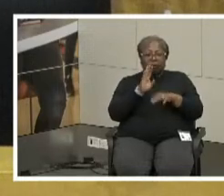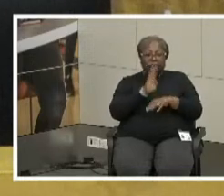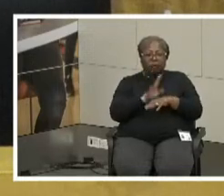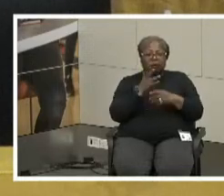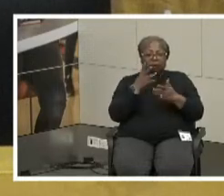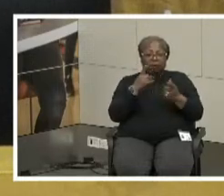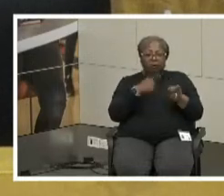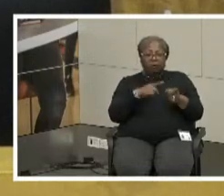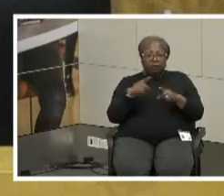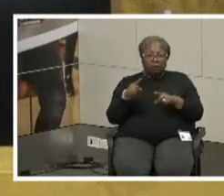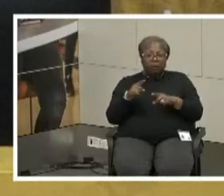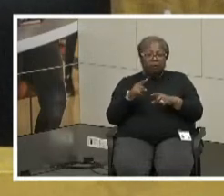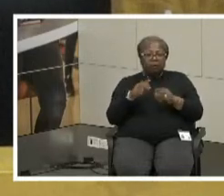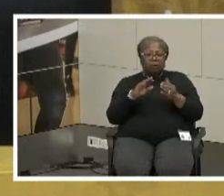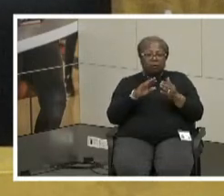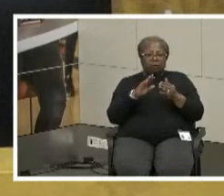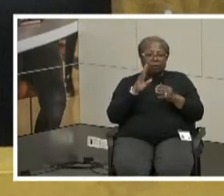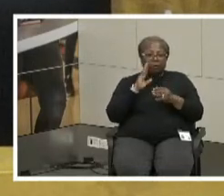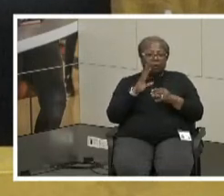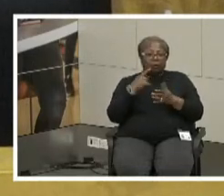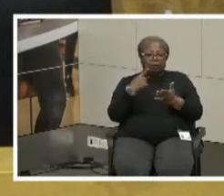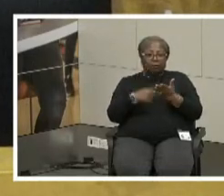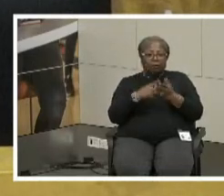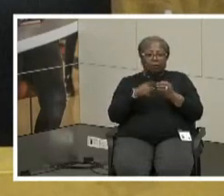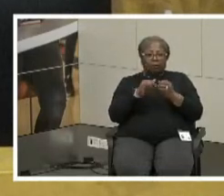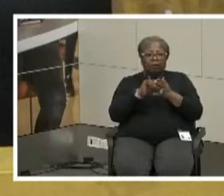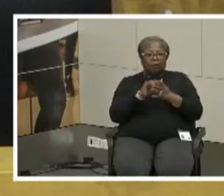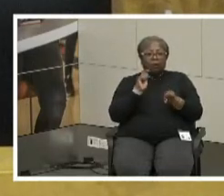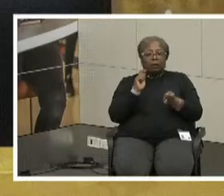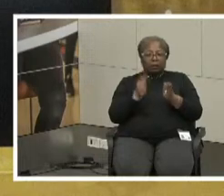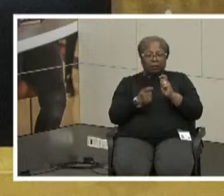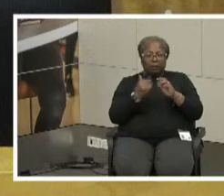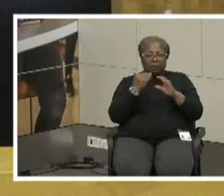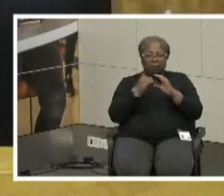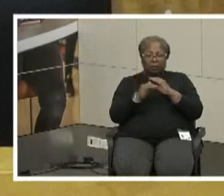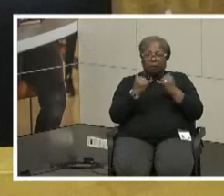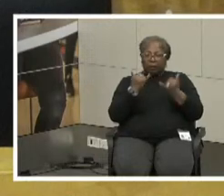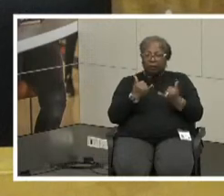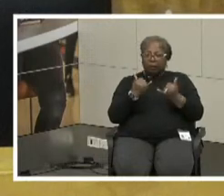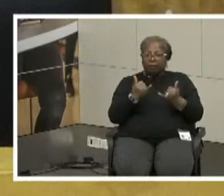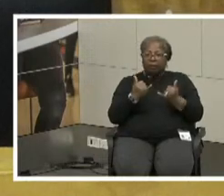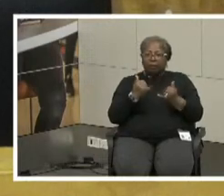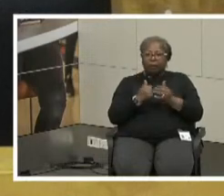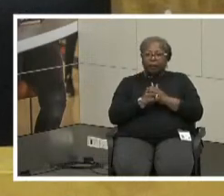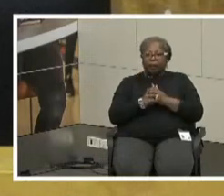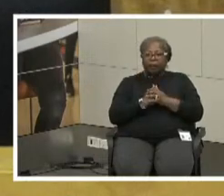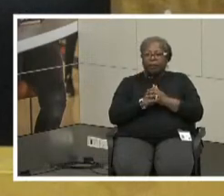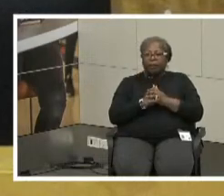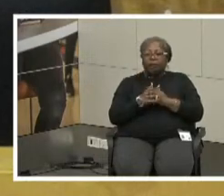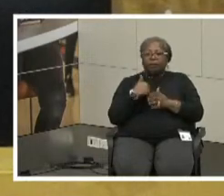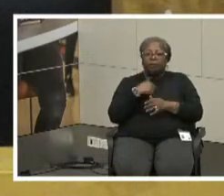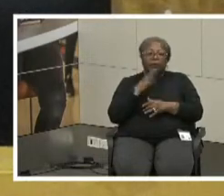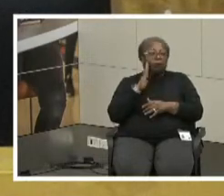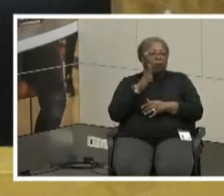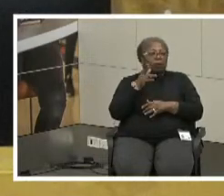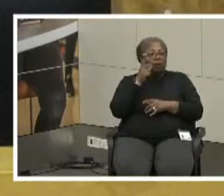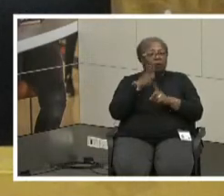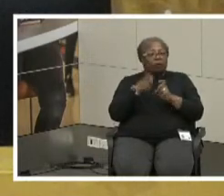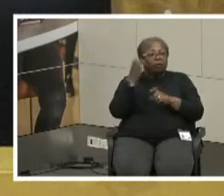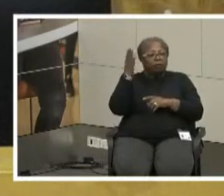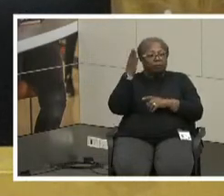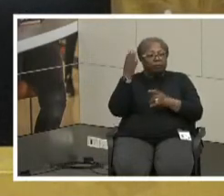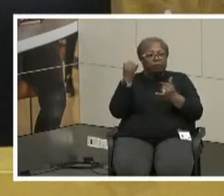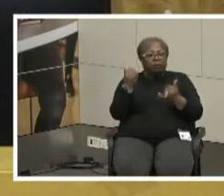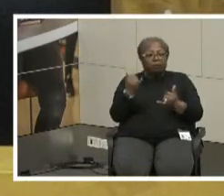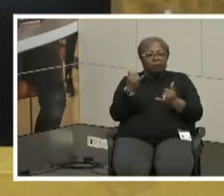hearing of the community speakers were contacted about this change via email earlier today we will hear from agenda speakers at